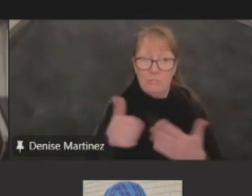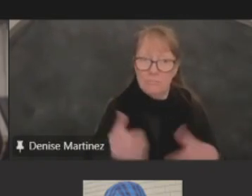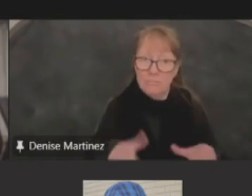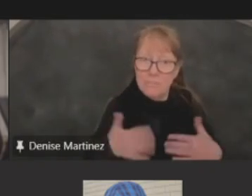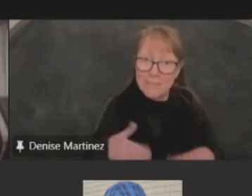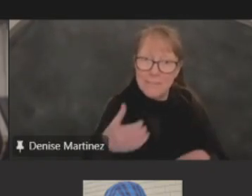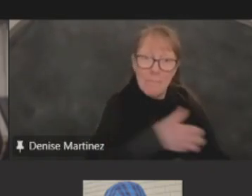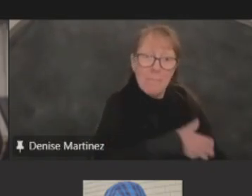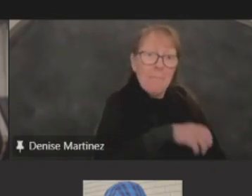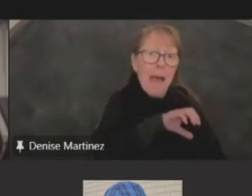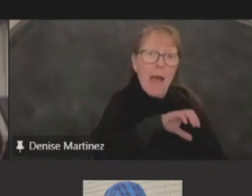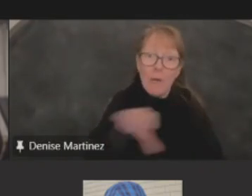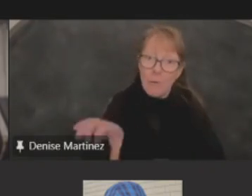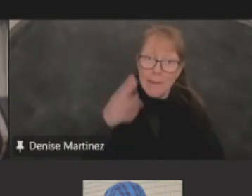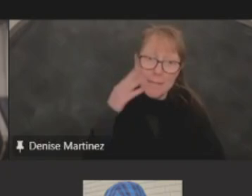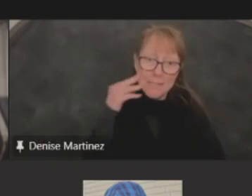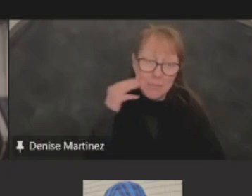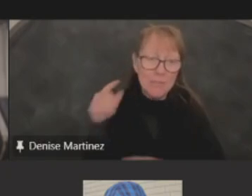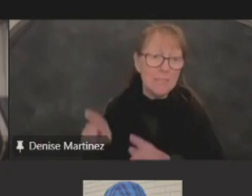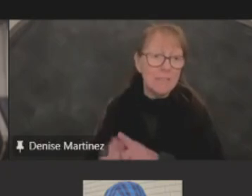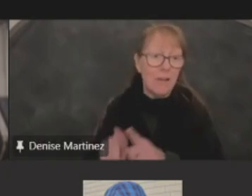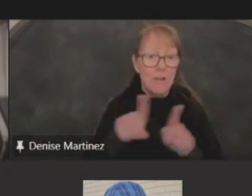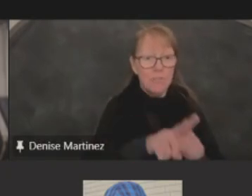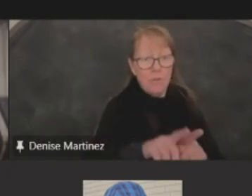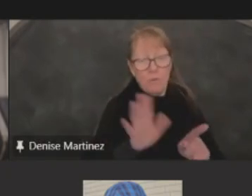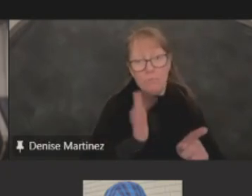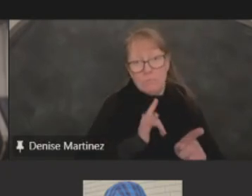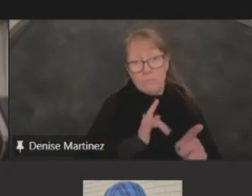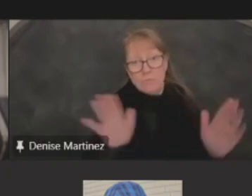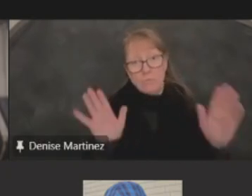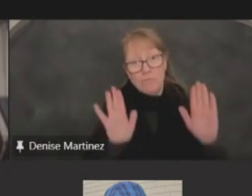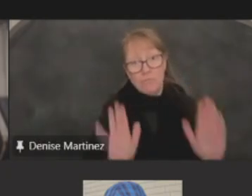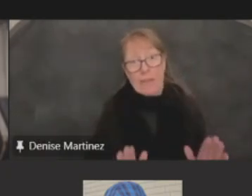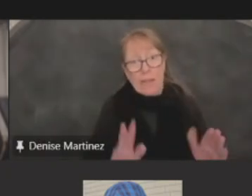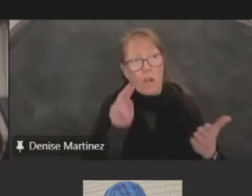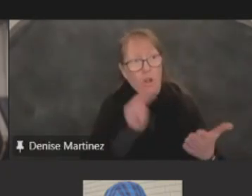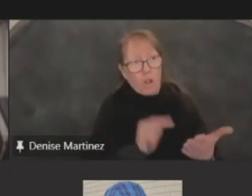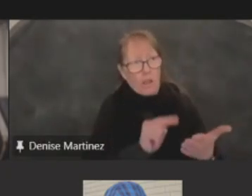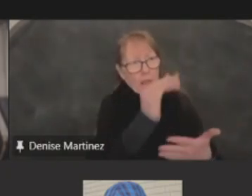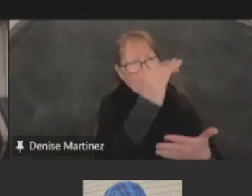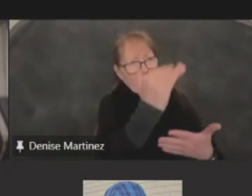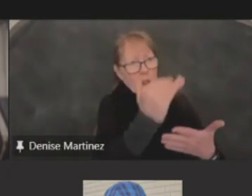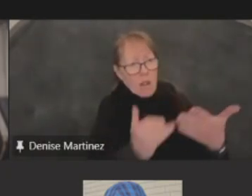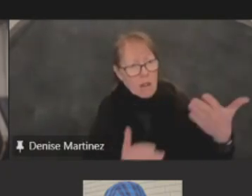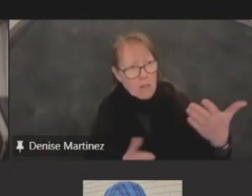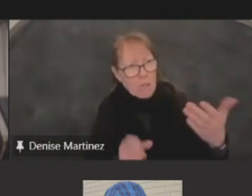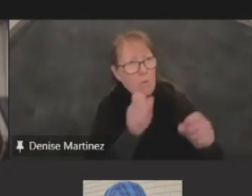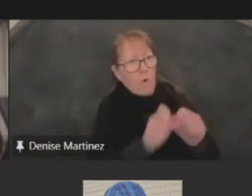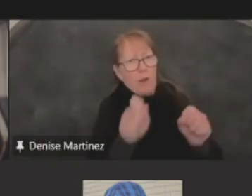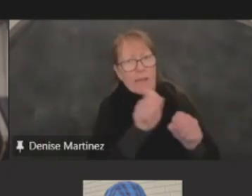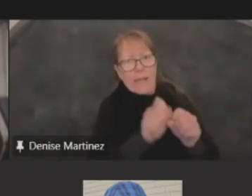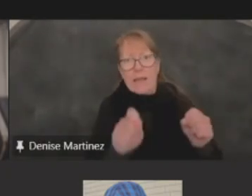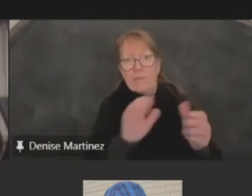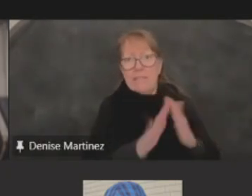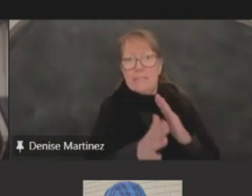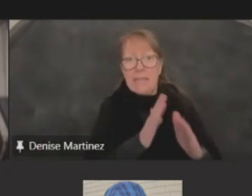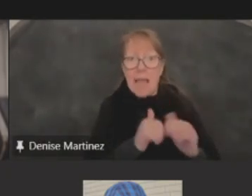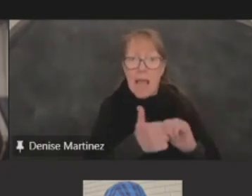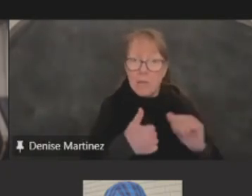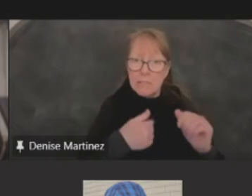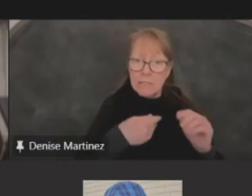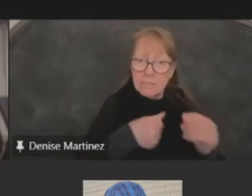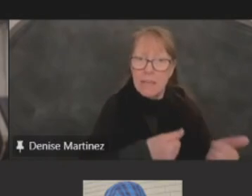empowering experience. It's also a great look at like the workings of the city, like how we spend our money, how we